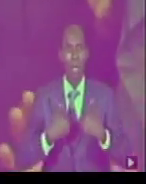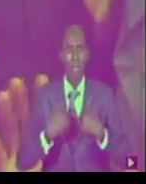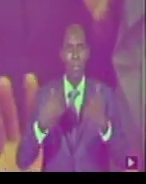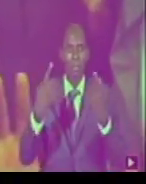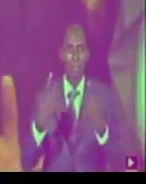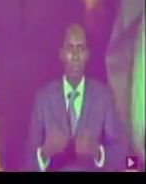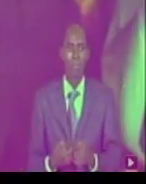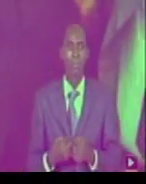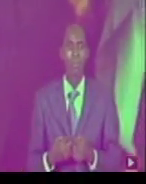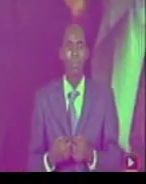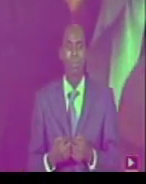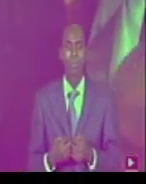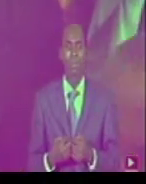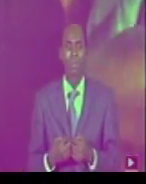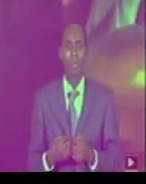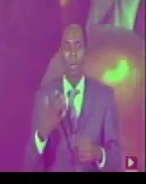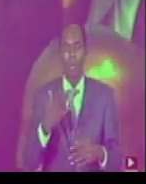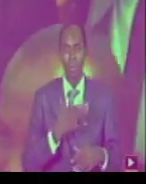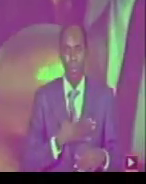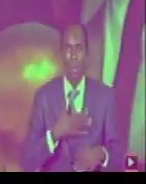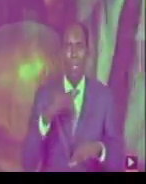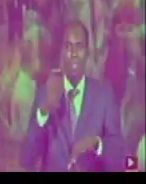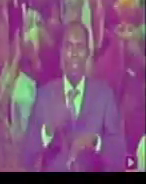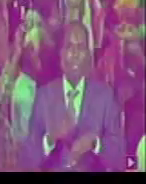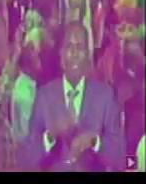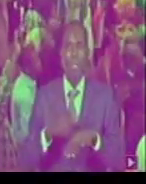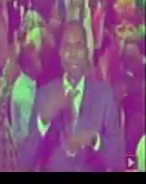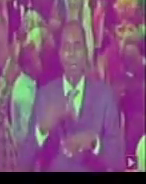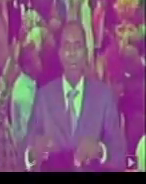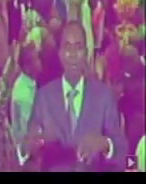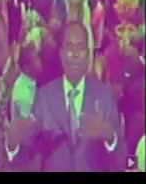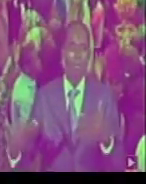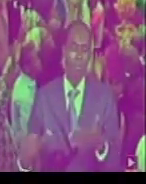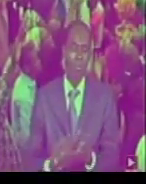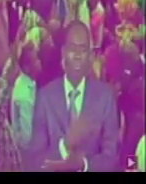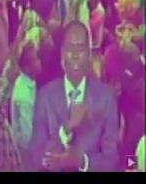My season of refreshing has